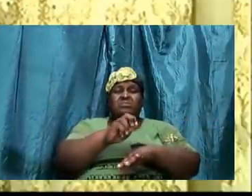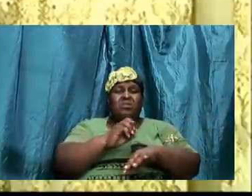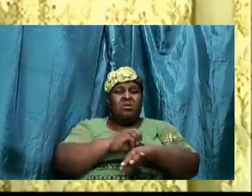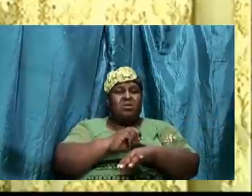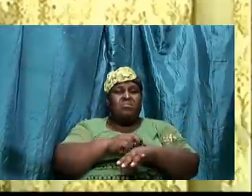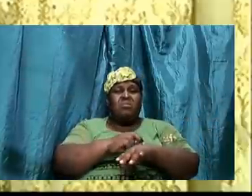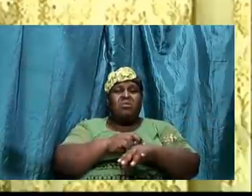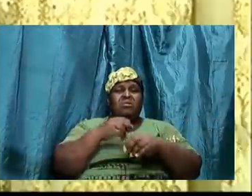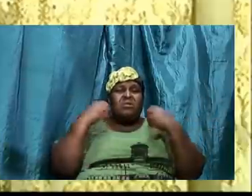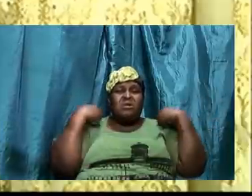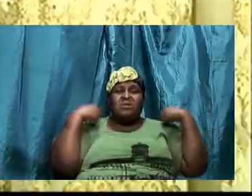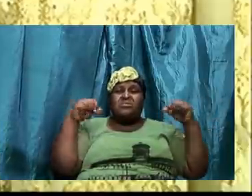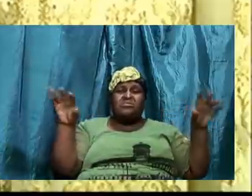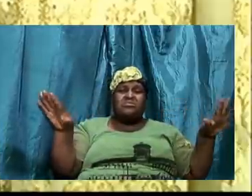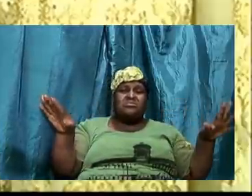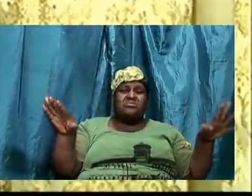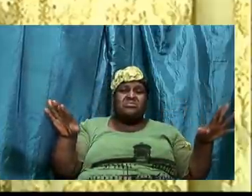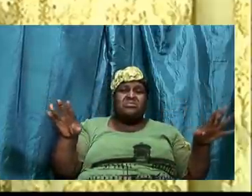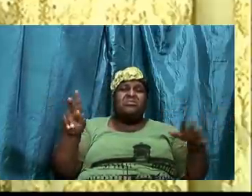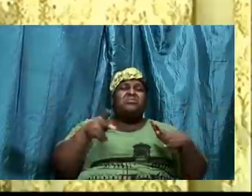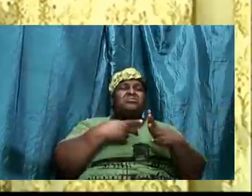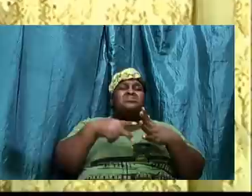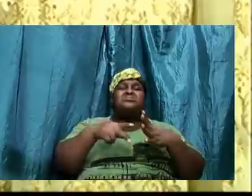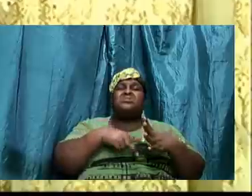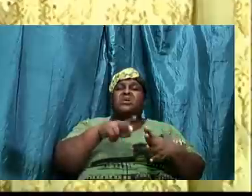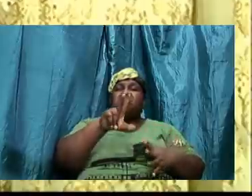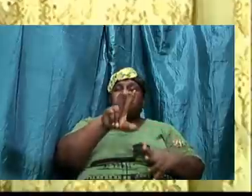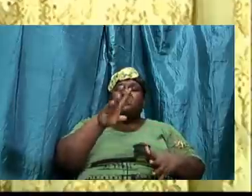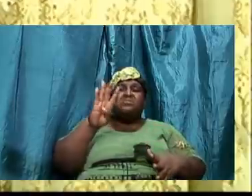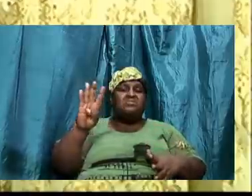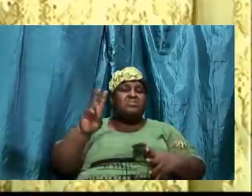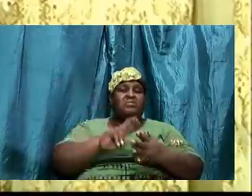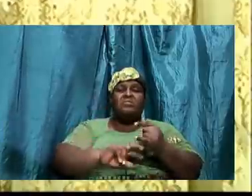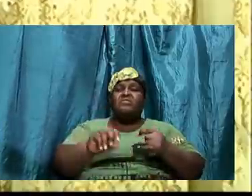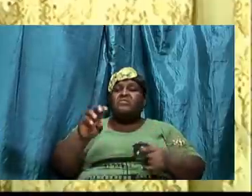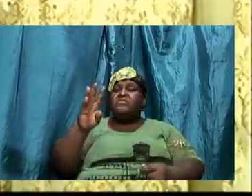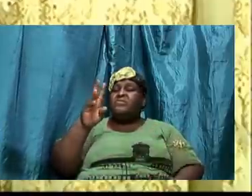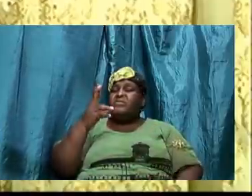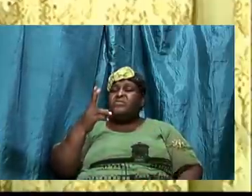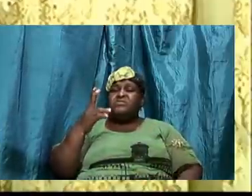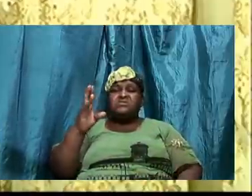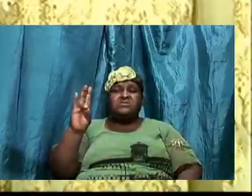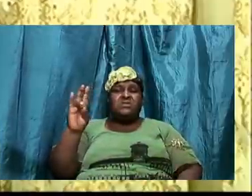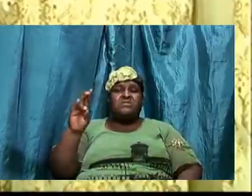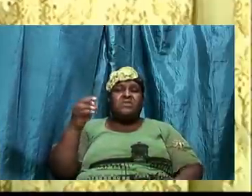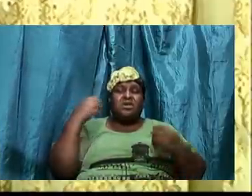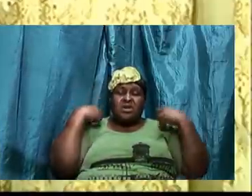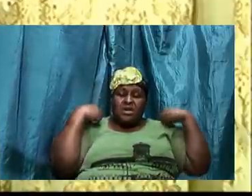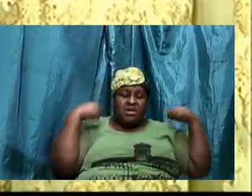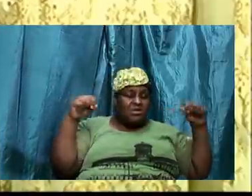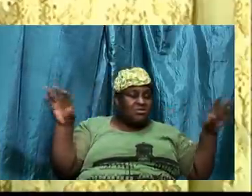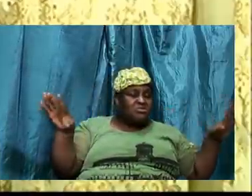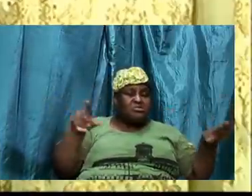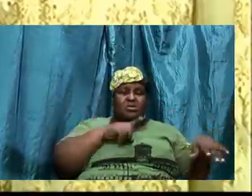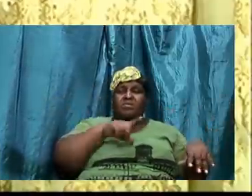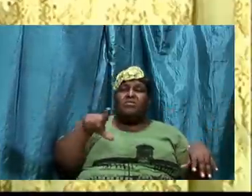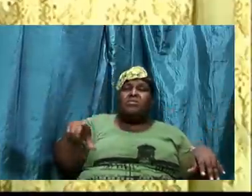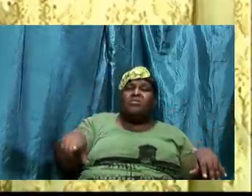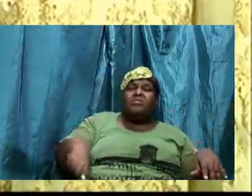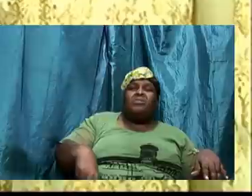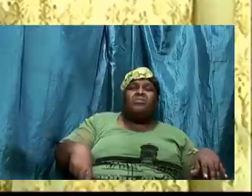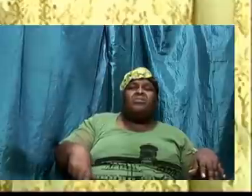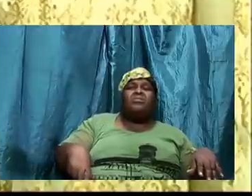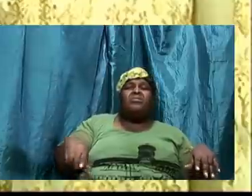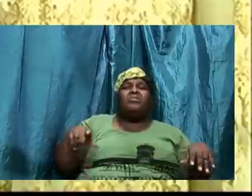Right, scriptures for this, again, is Psalms 34, verses 7. The angel of the Lord encampeth